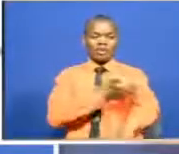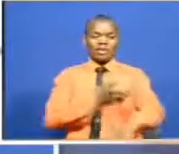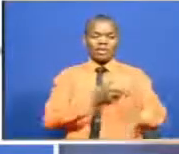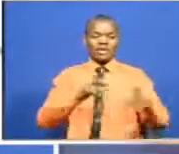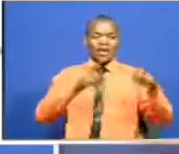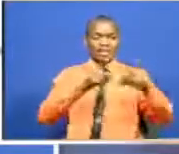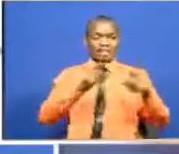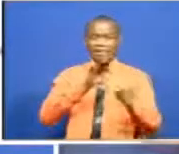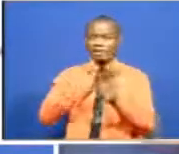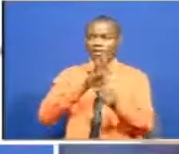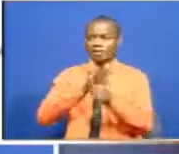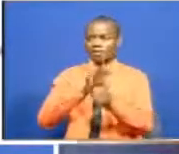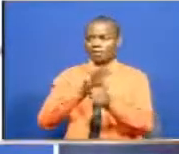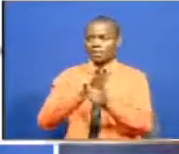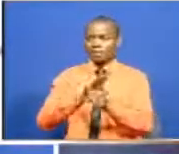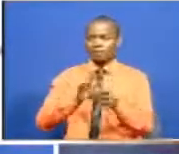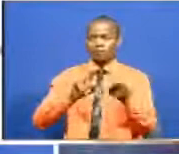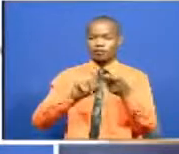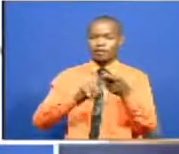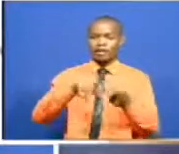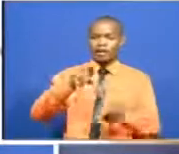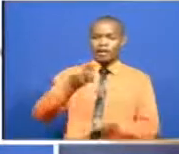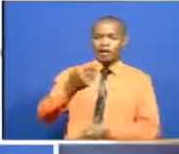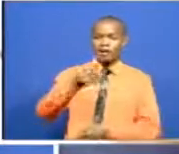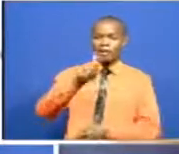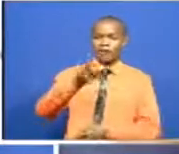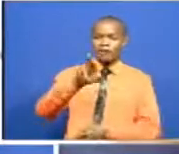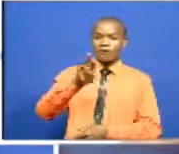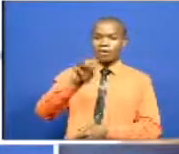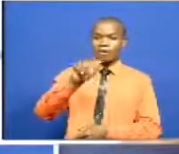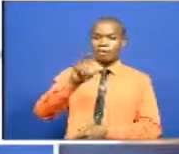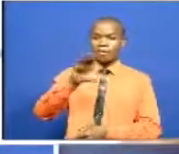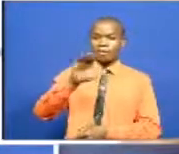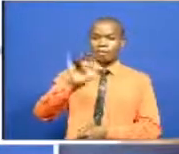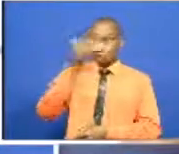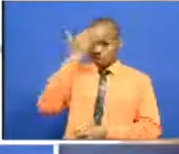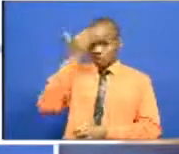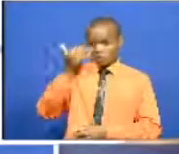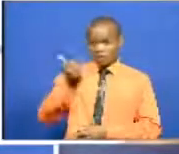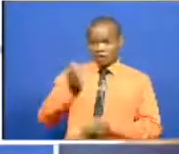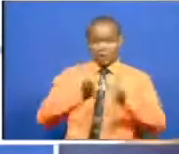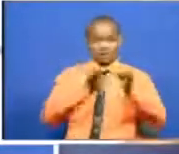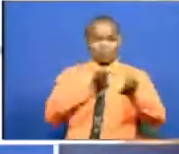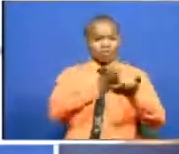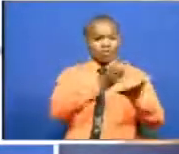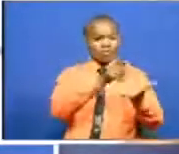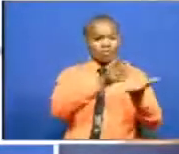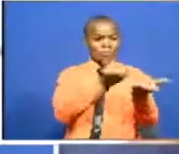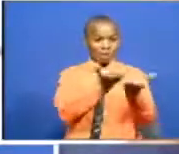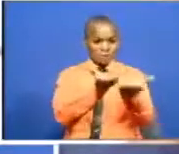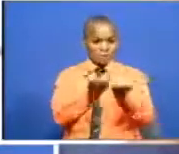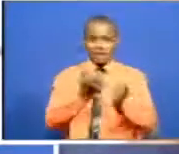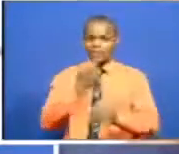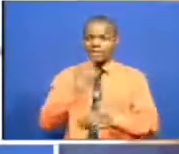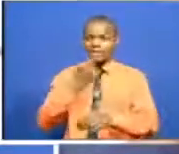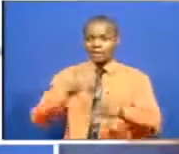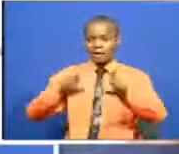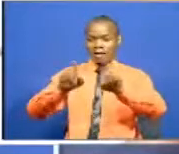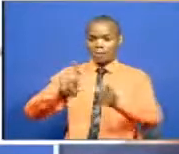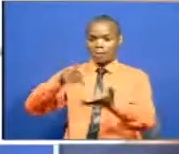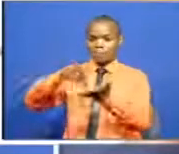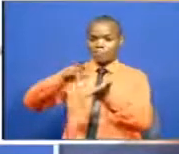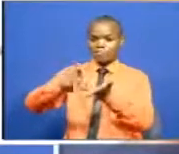kama vile pharmacy, kwa sababu ile ka pharmacy kidogo kuna wewe kuadia kujua dawa lazima ulipe